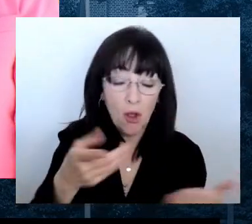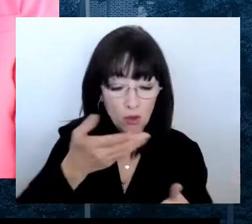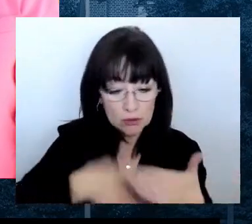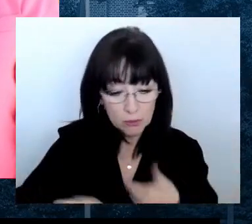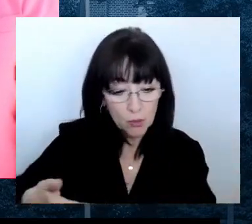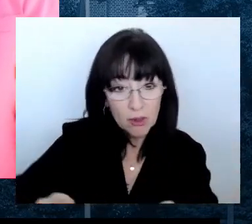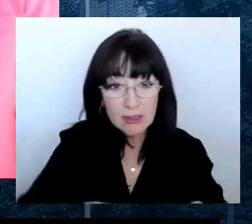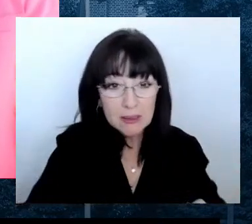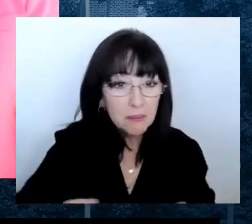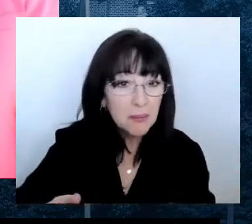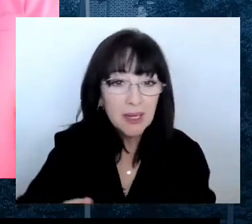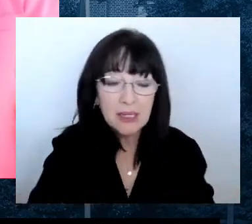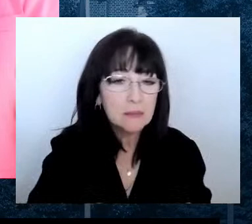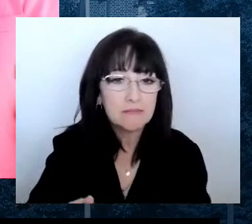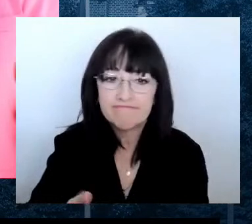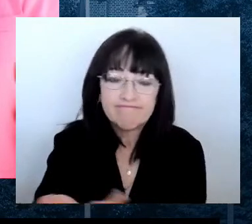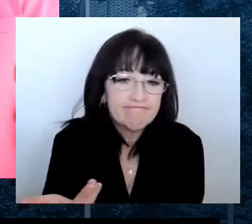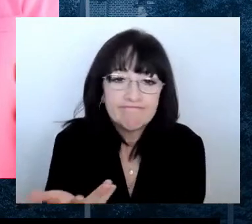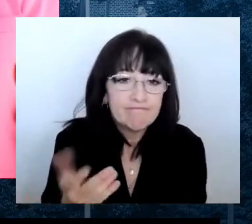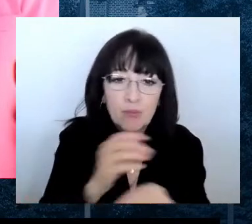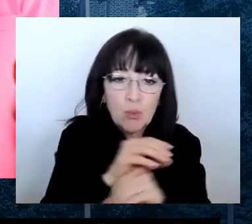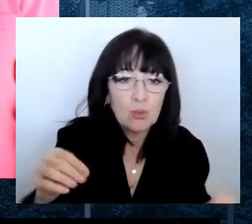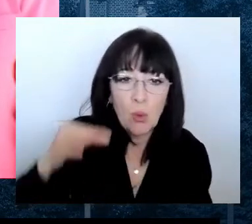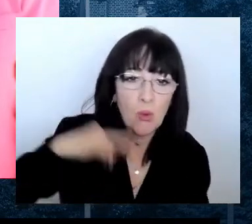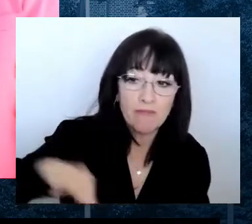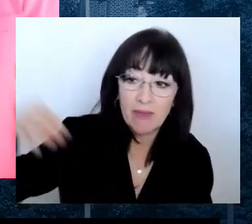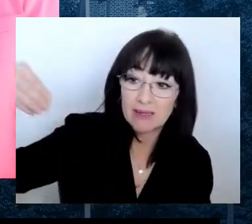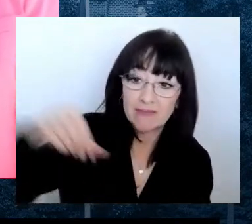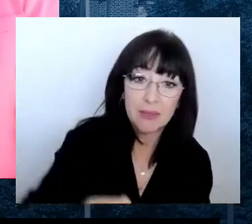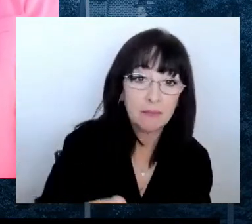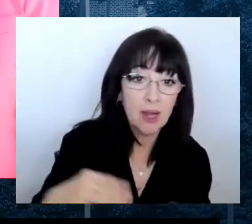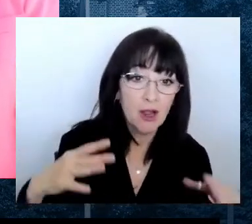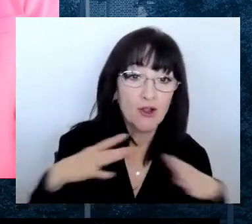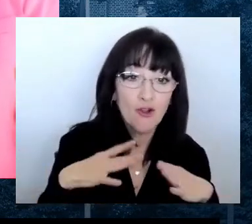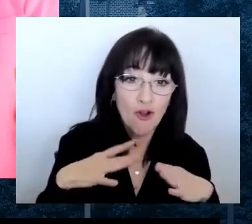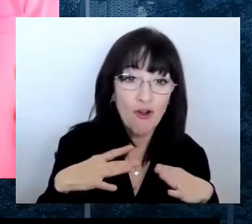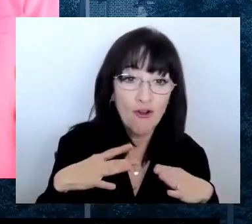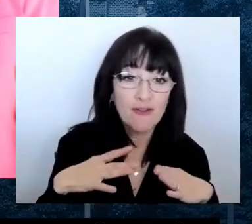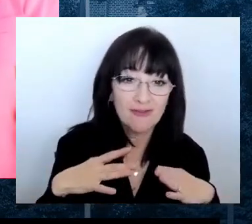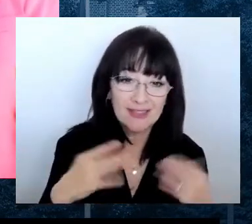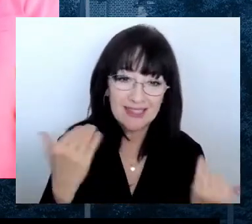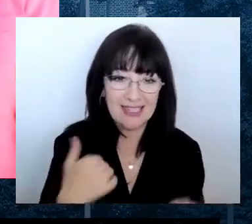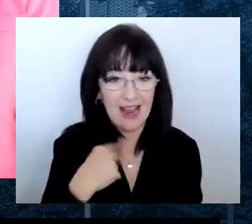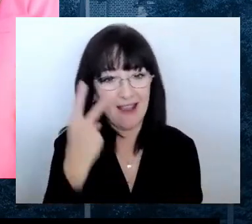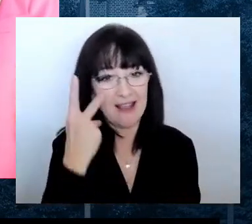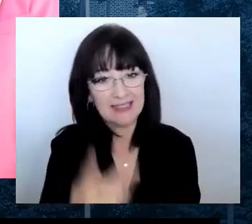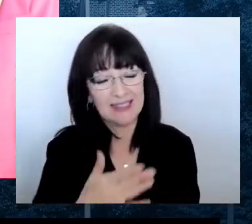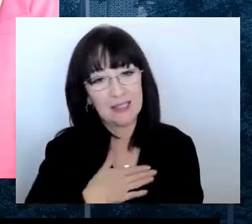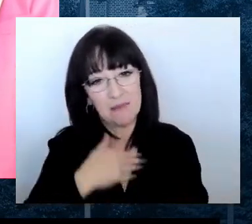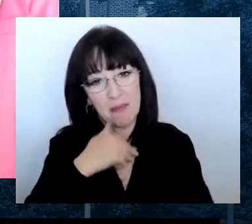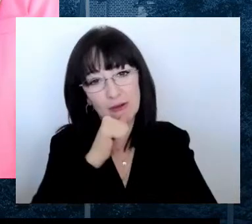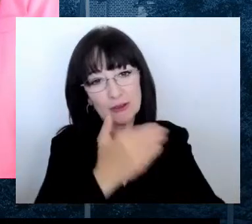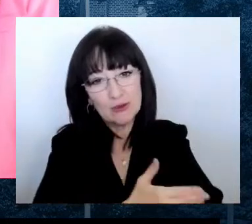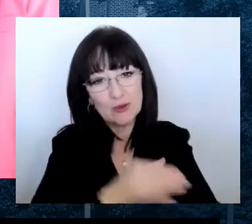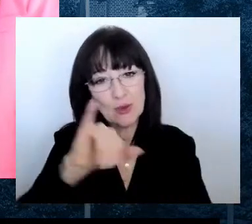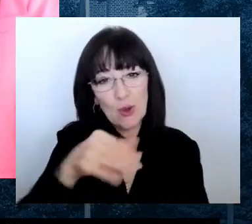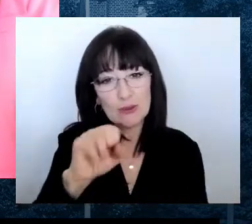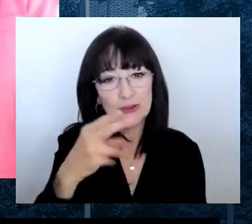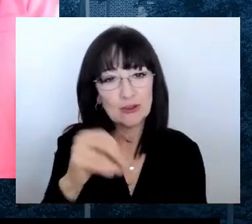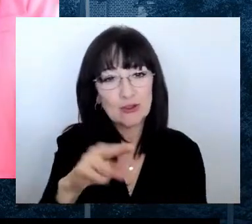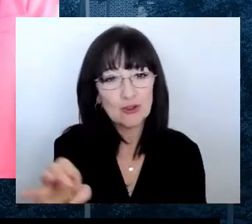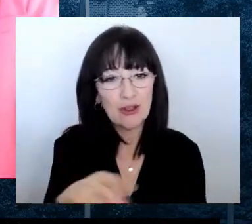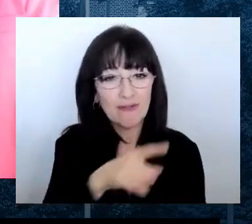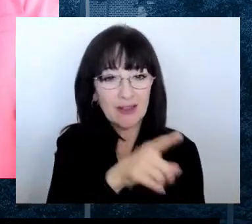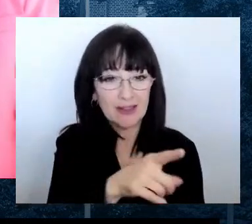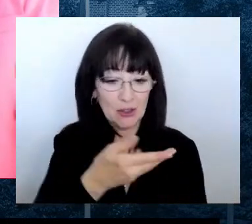they had no paid family and medical leave. I now look at my daughter, Josephine, who's over there, born a little over